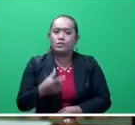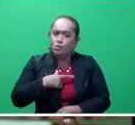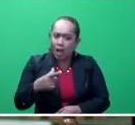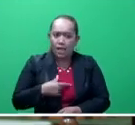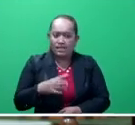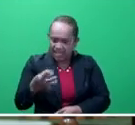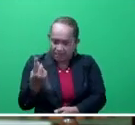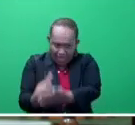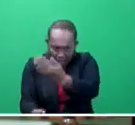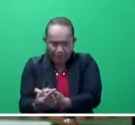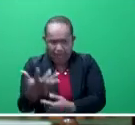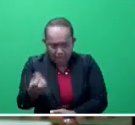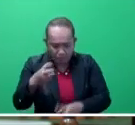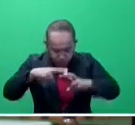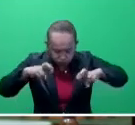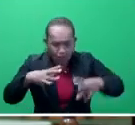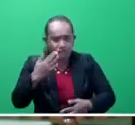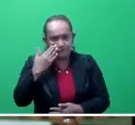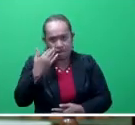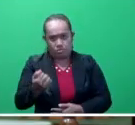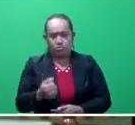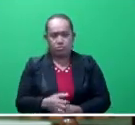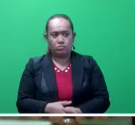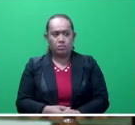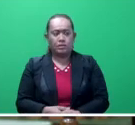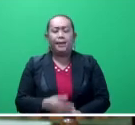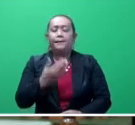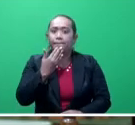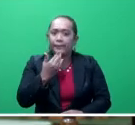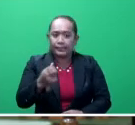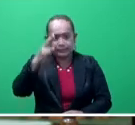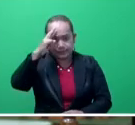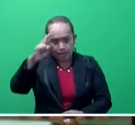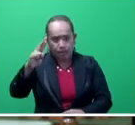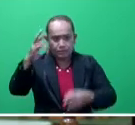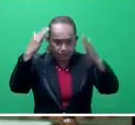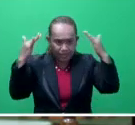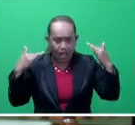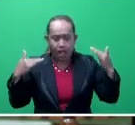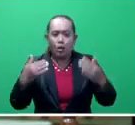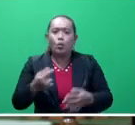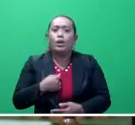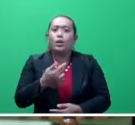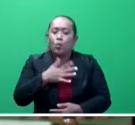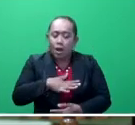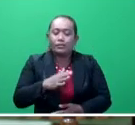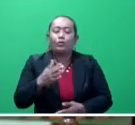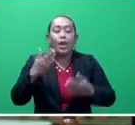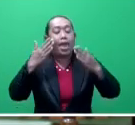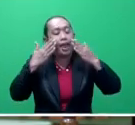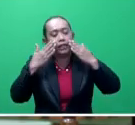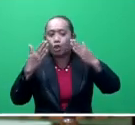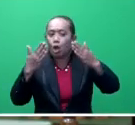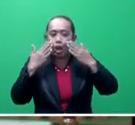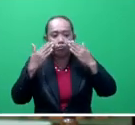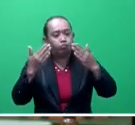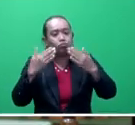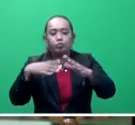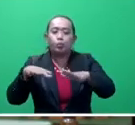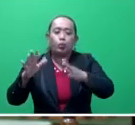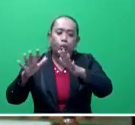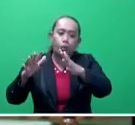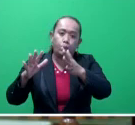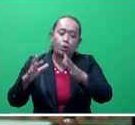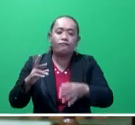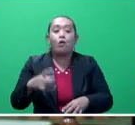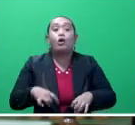one assistance stream. Mr. Speaker, sir, we acknowledge the Australian Government for providing budget support to selected social